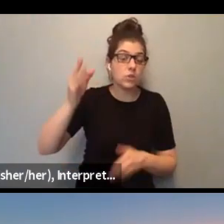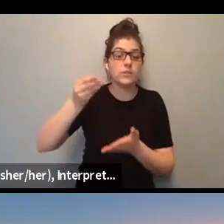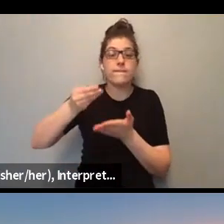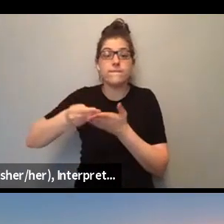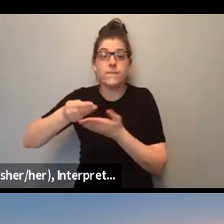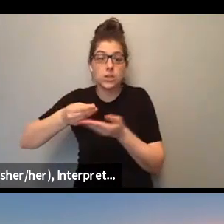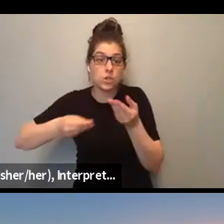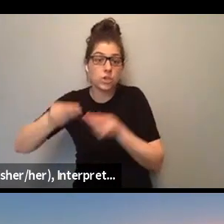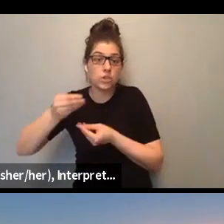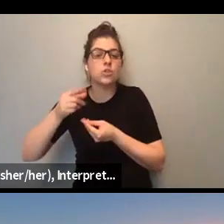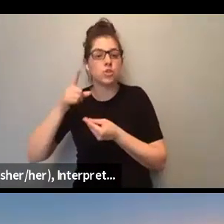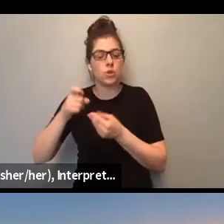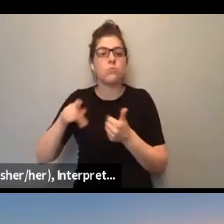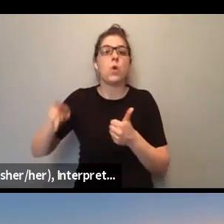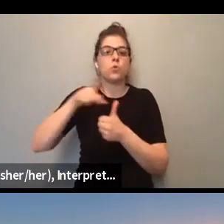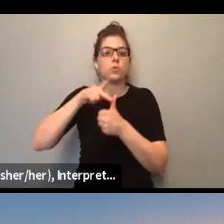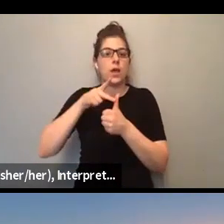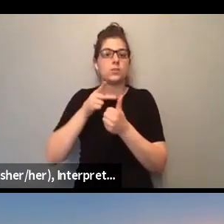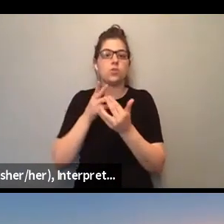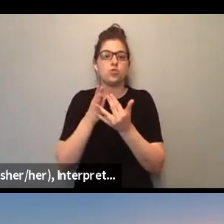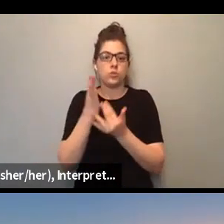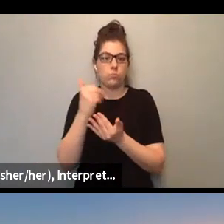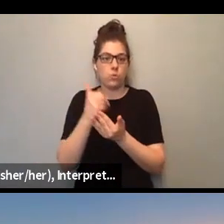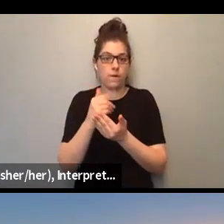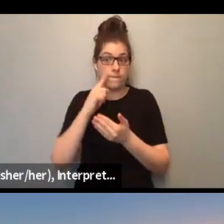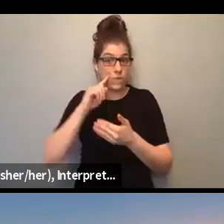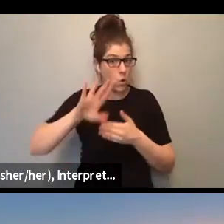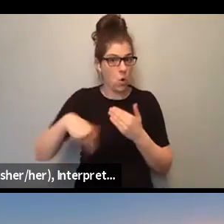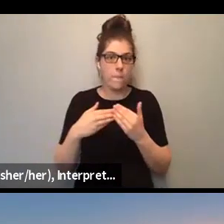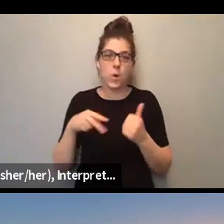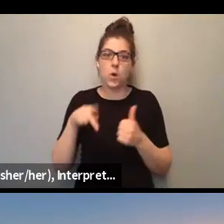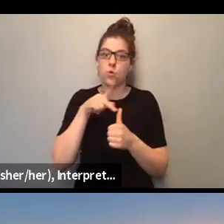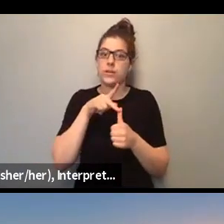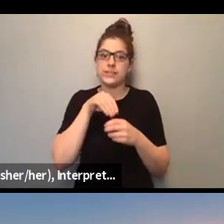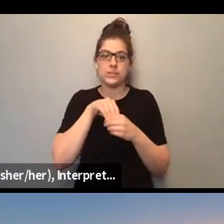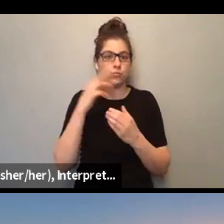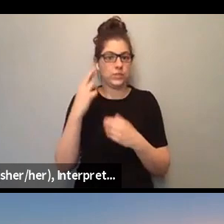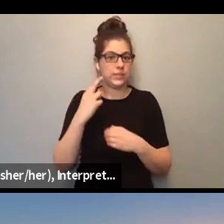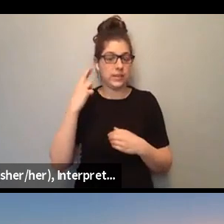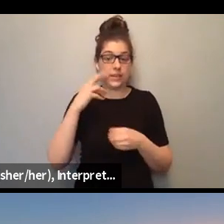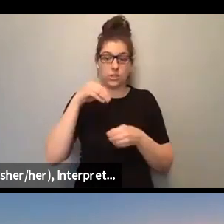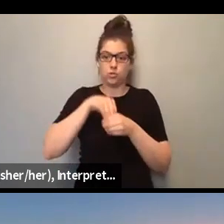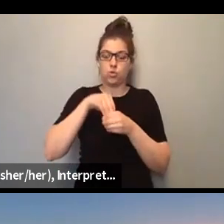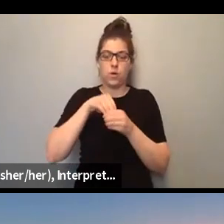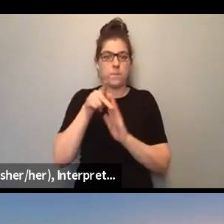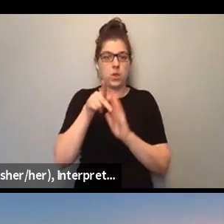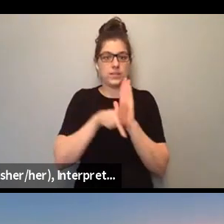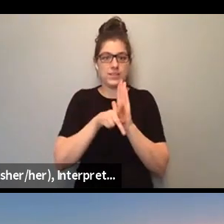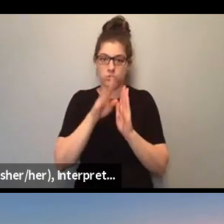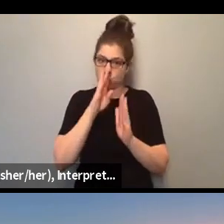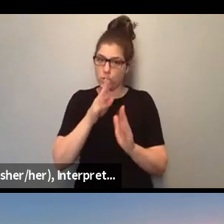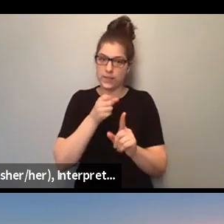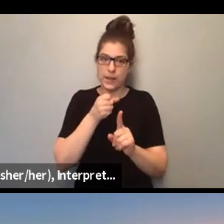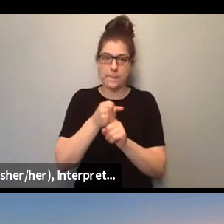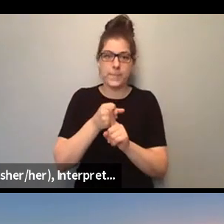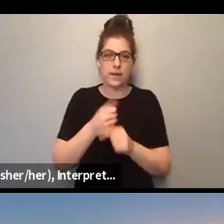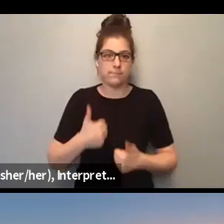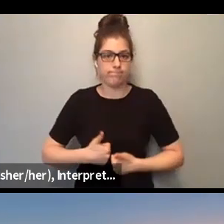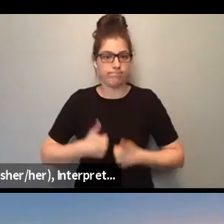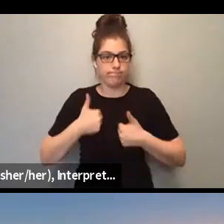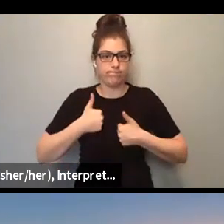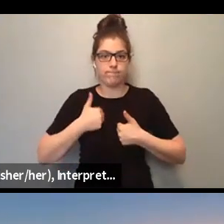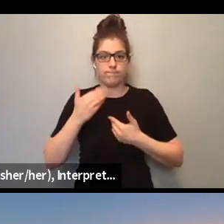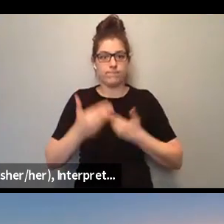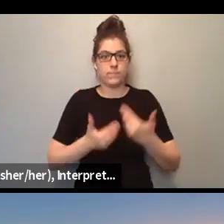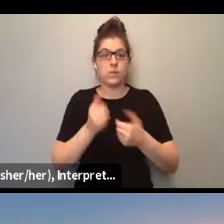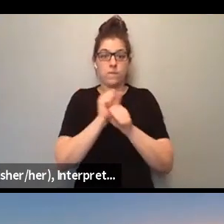transparency. For all parties and within reason, internal policies that directly impact livelihoods of workers should